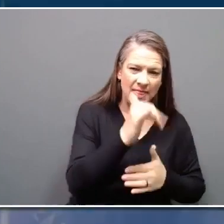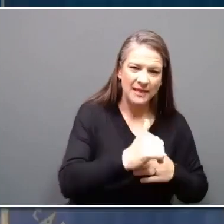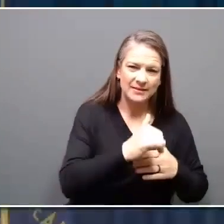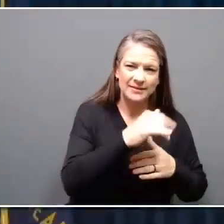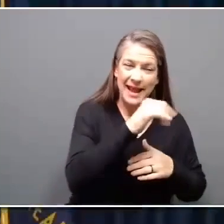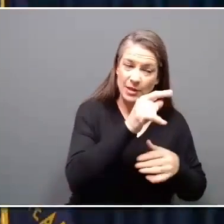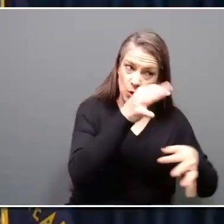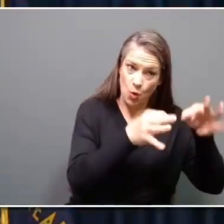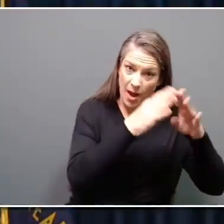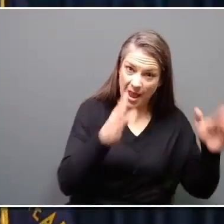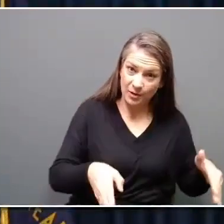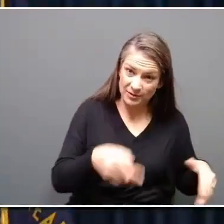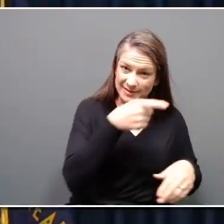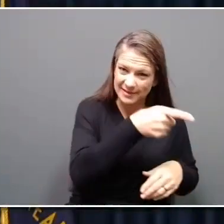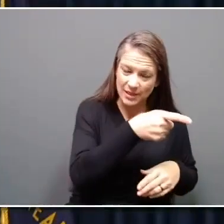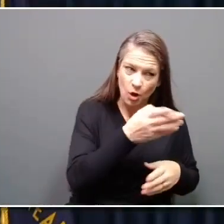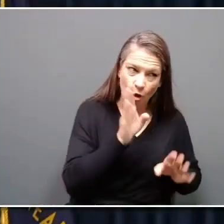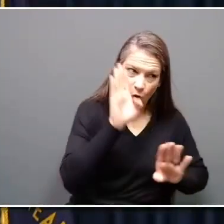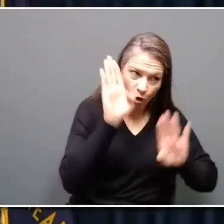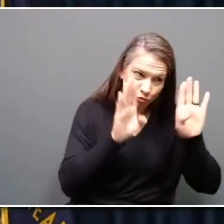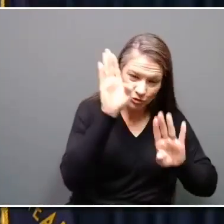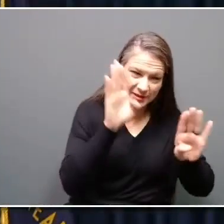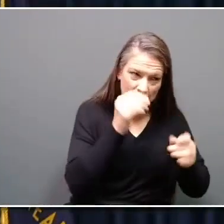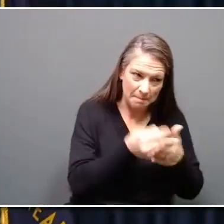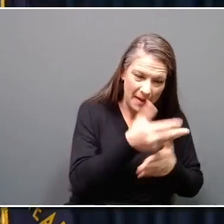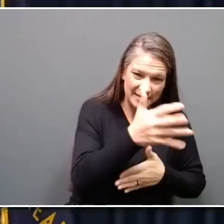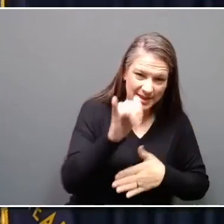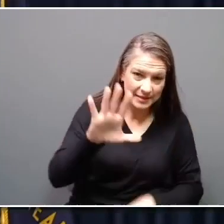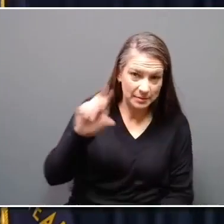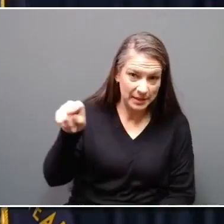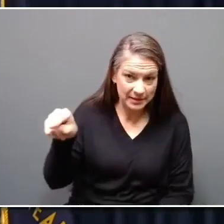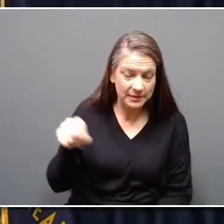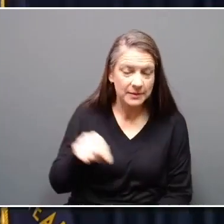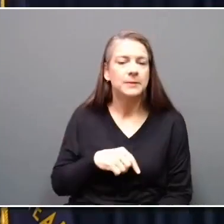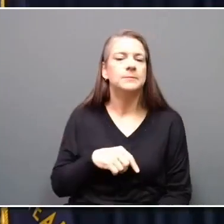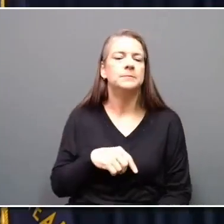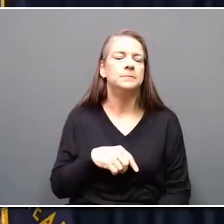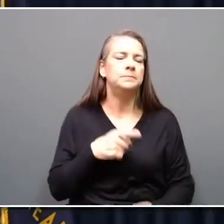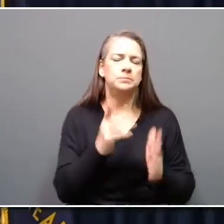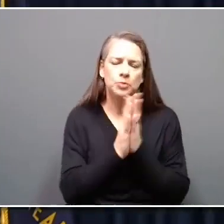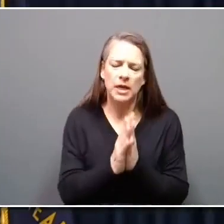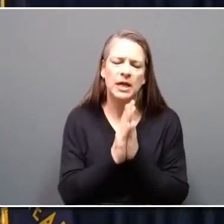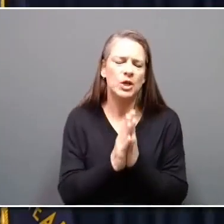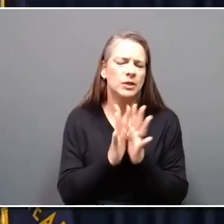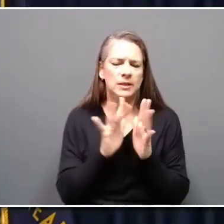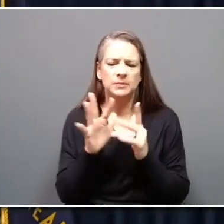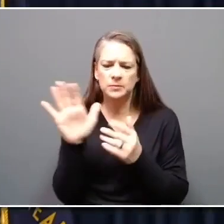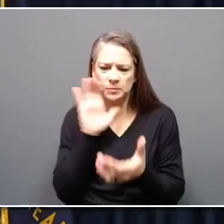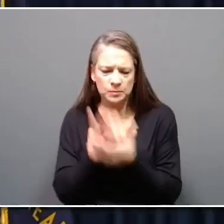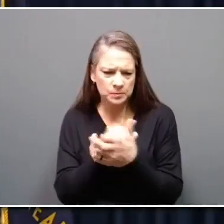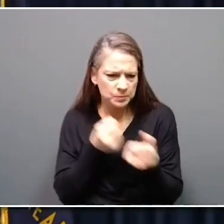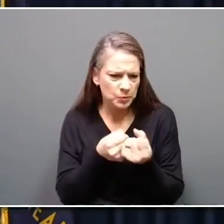managing. After all those years working with customers and leading the team in Beaver Dam, and after much prayer and the unwavering support of his wife, Pat,